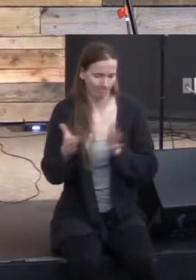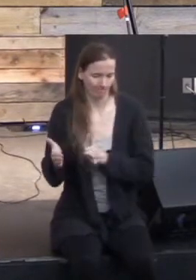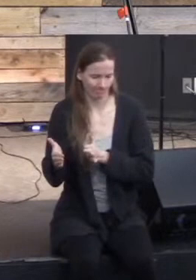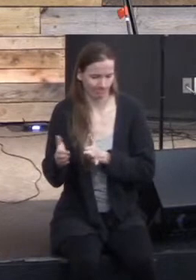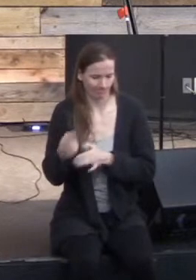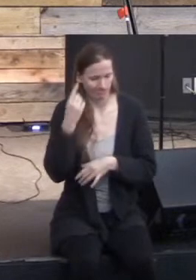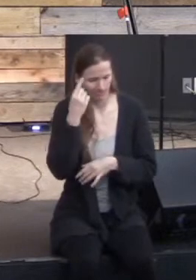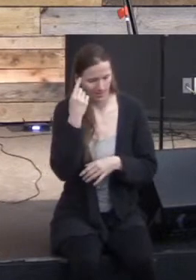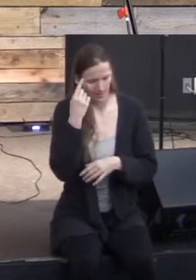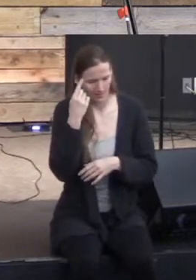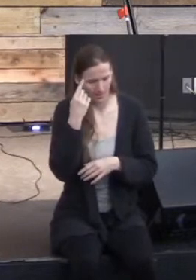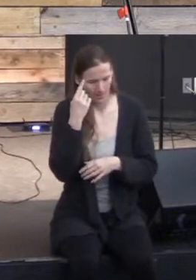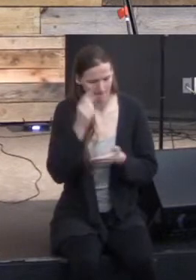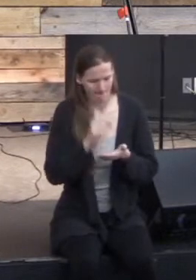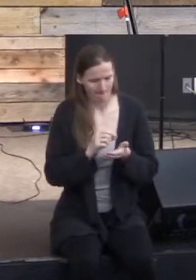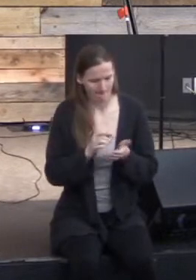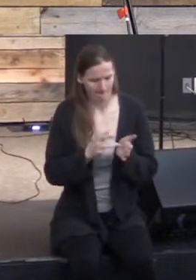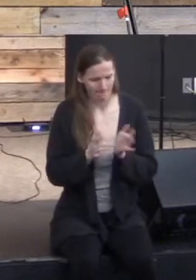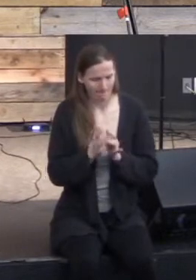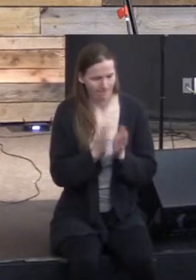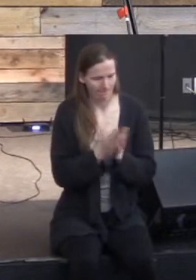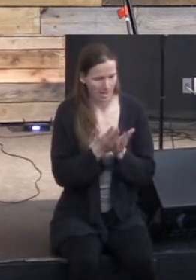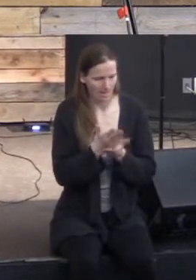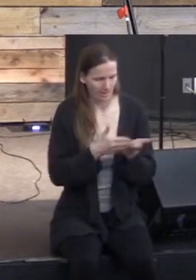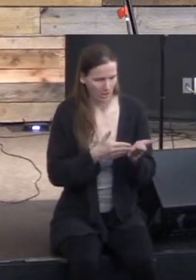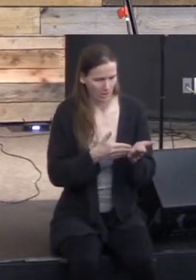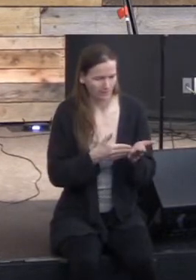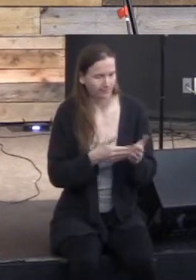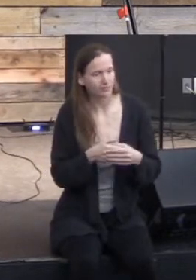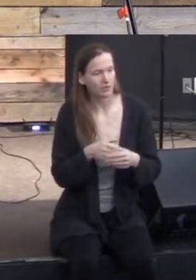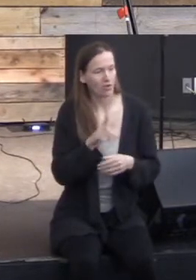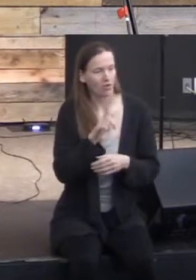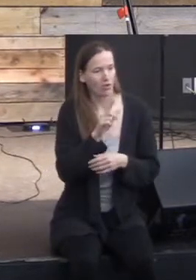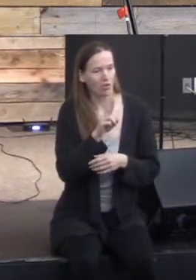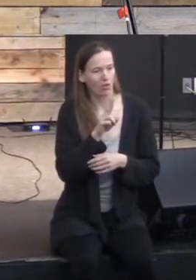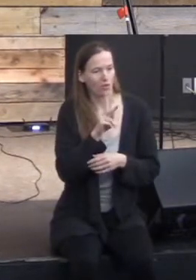to mind, if you all can turn there, it will be Luke